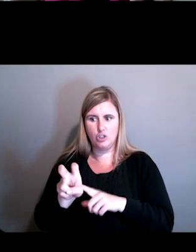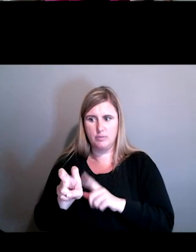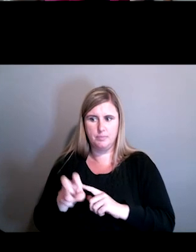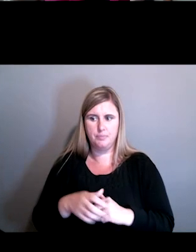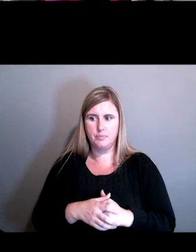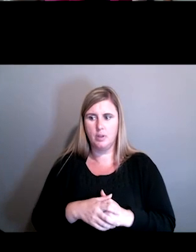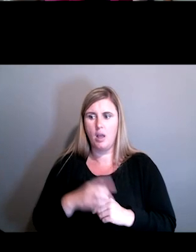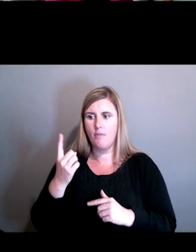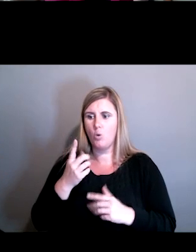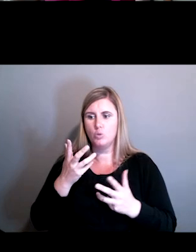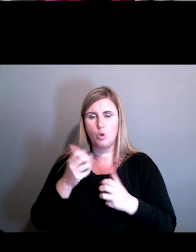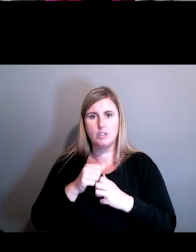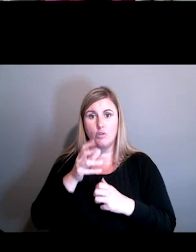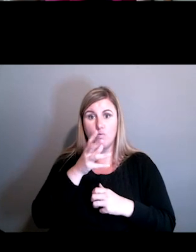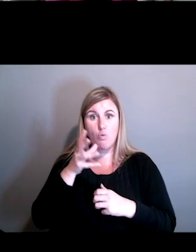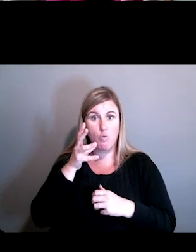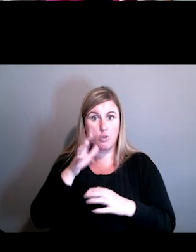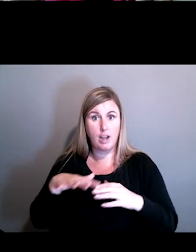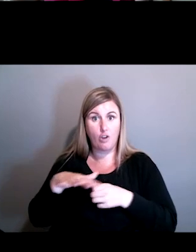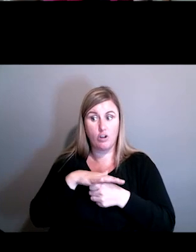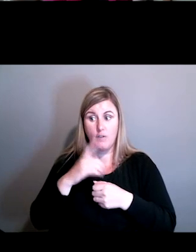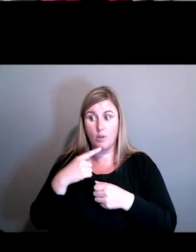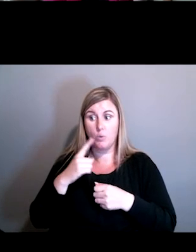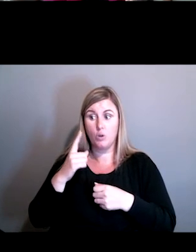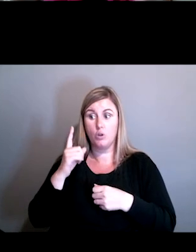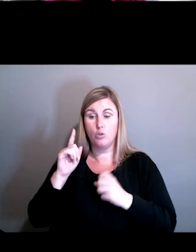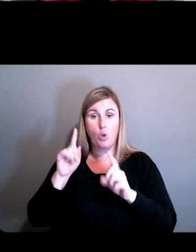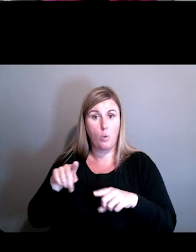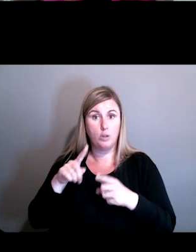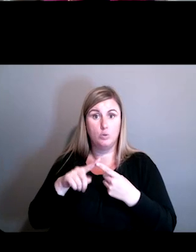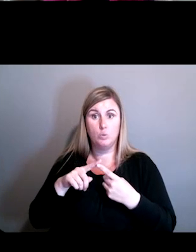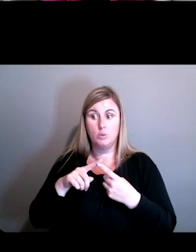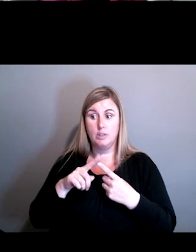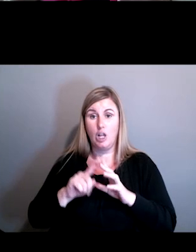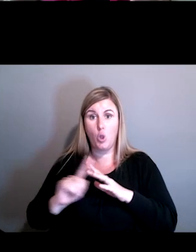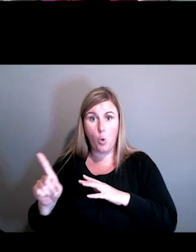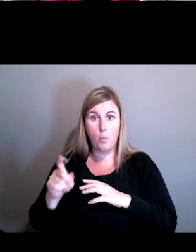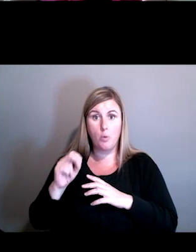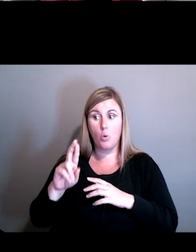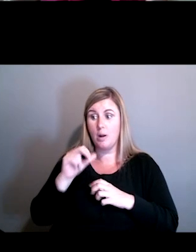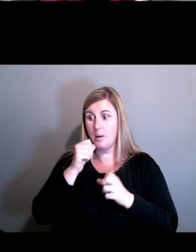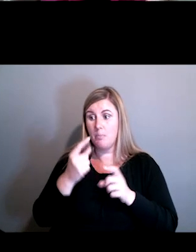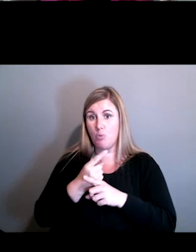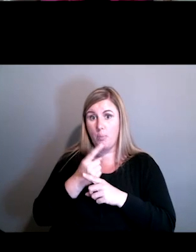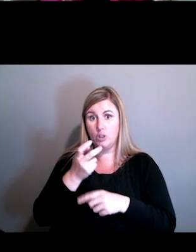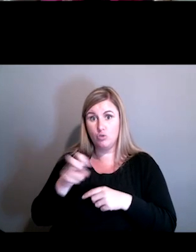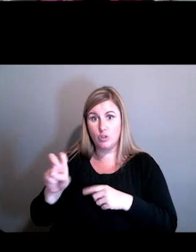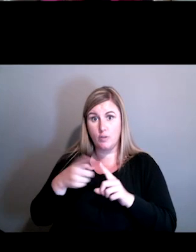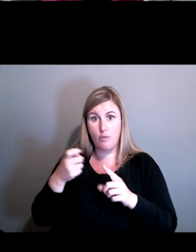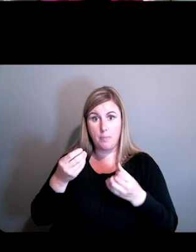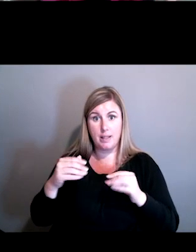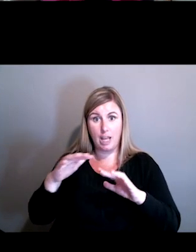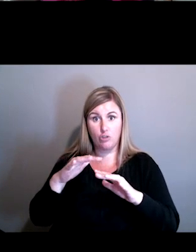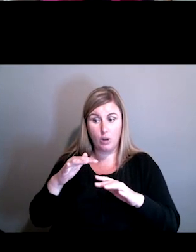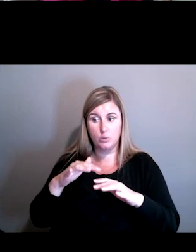students were going to elope or improperly transition from the playground of all places, that they were either going to farming